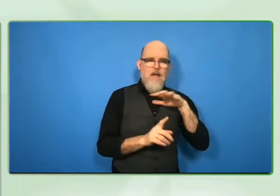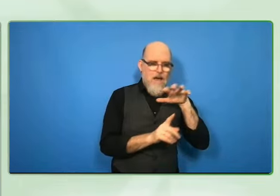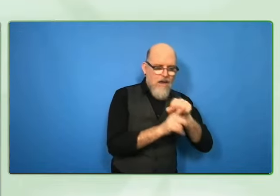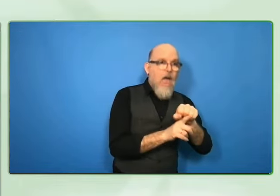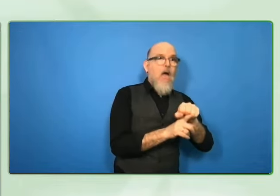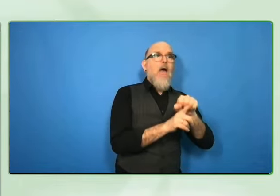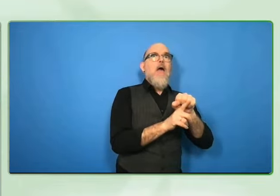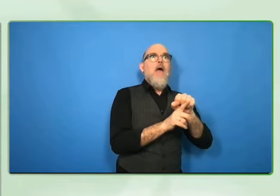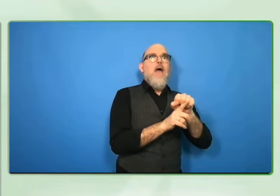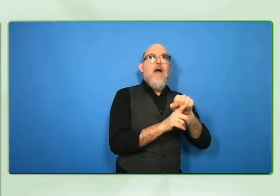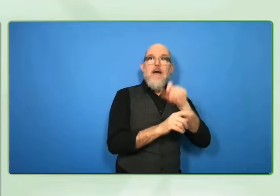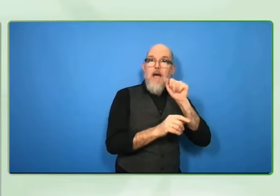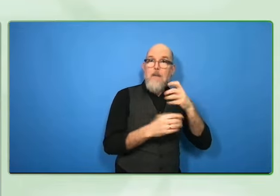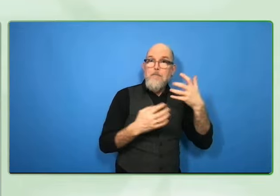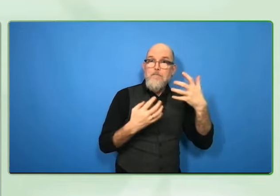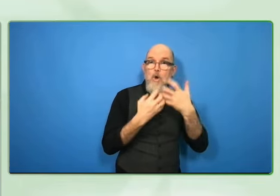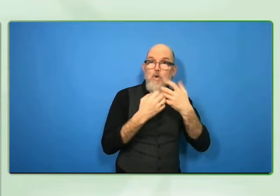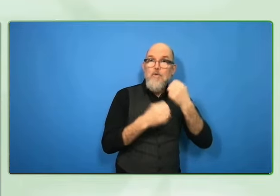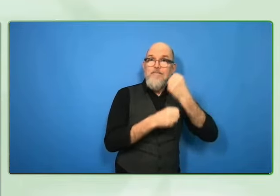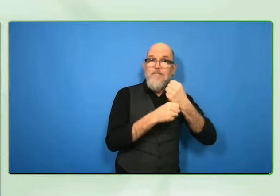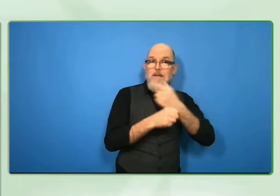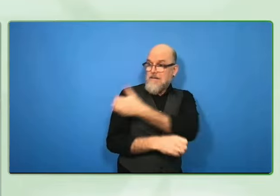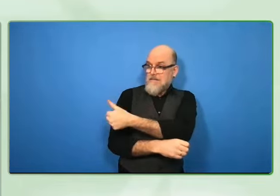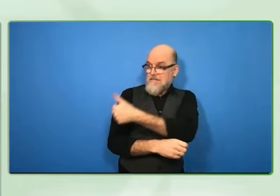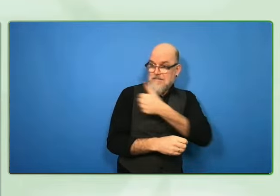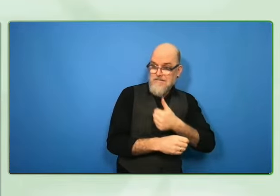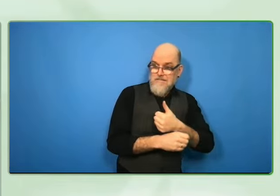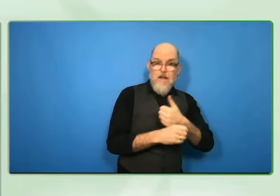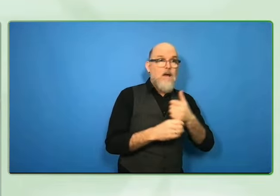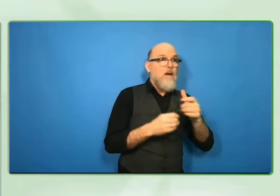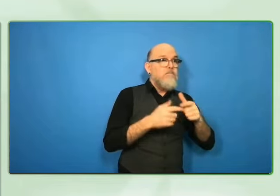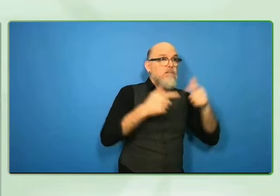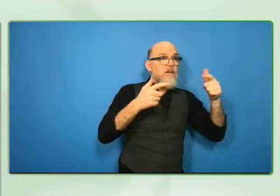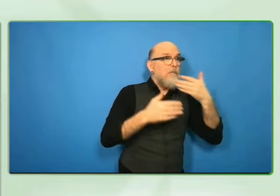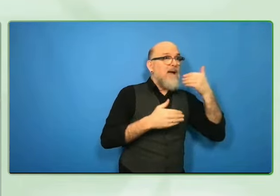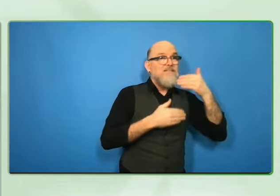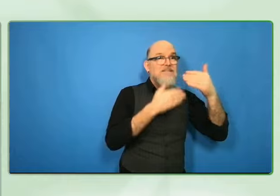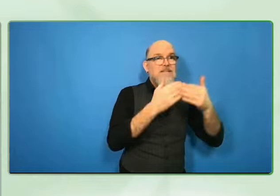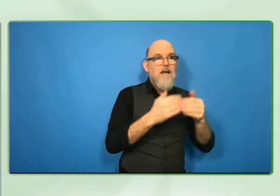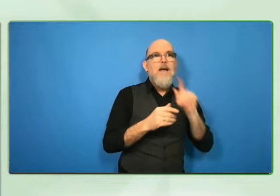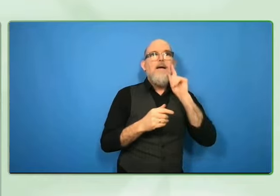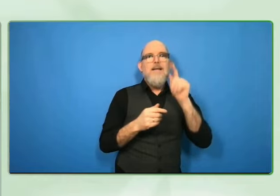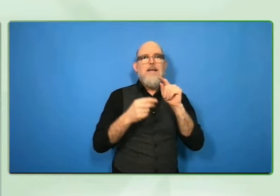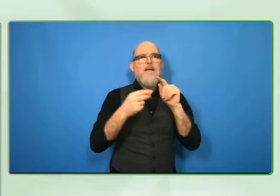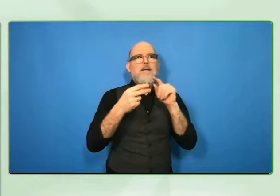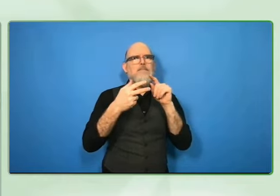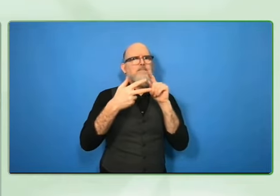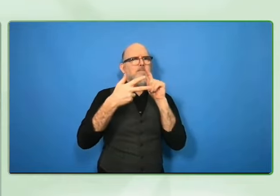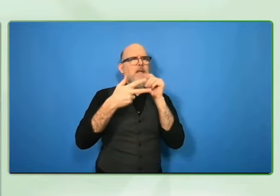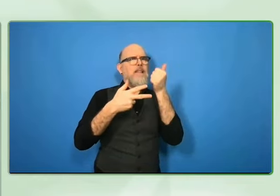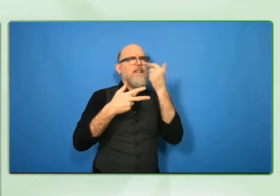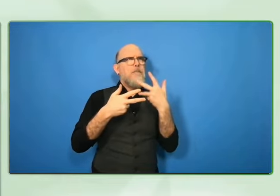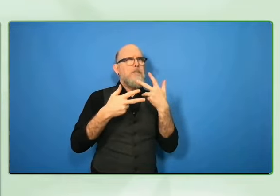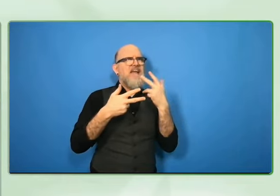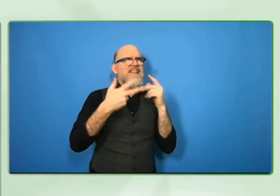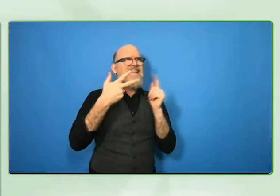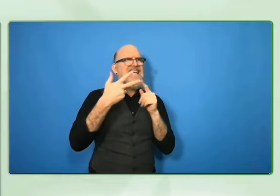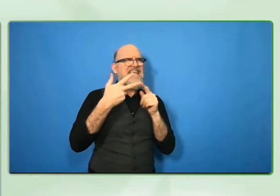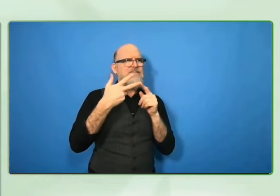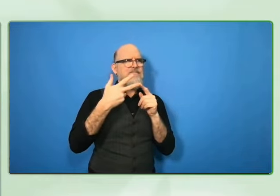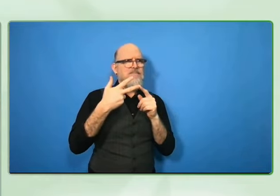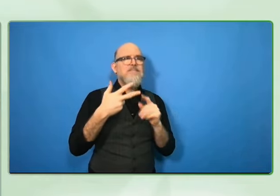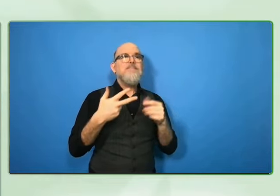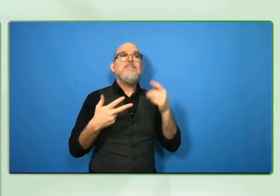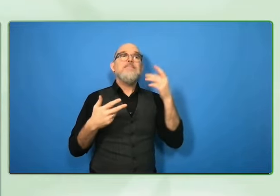course, tip number 3, which reminds everyone rightfully that apples fall down, not up, but if it